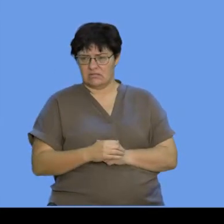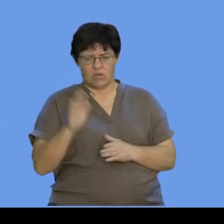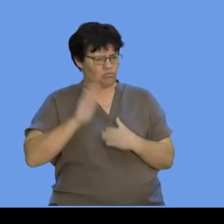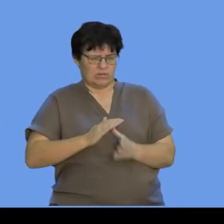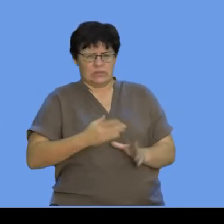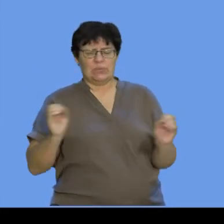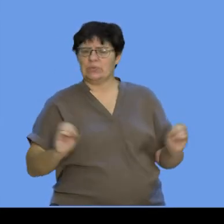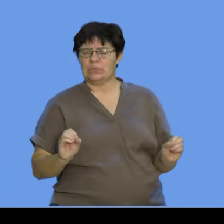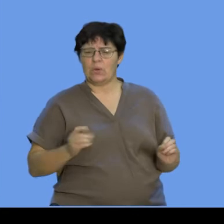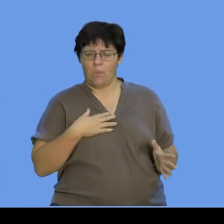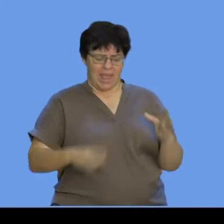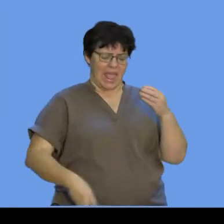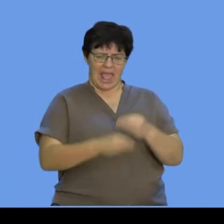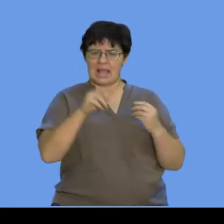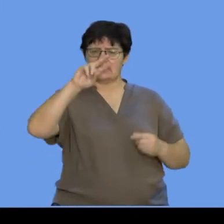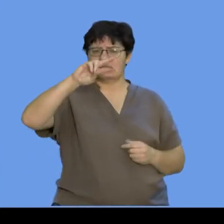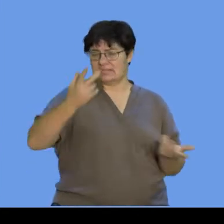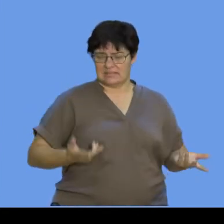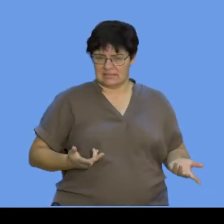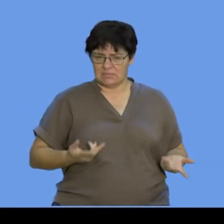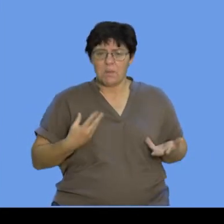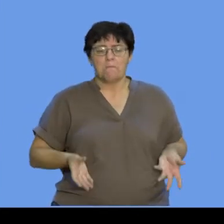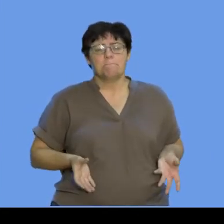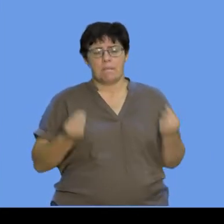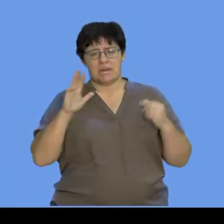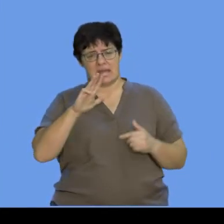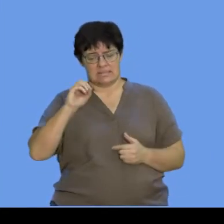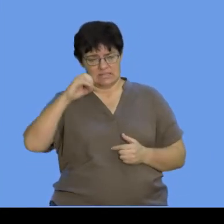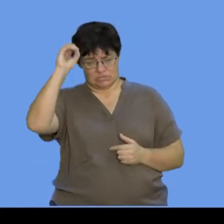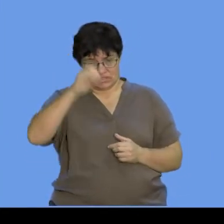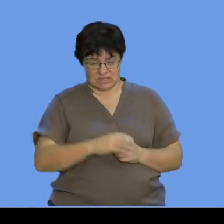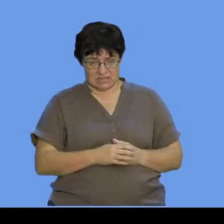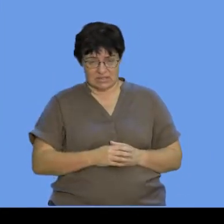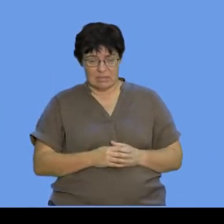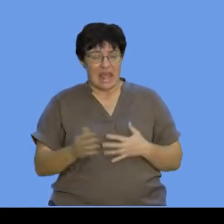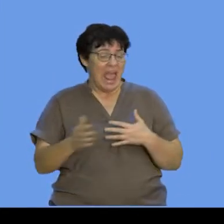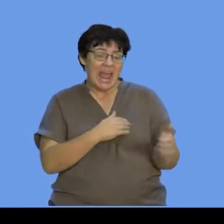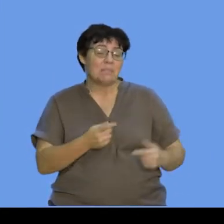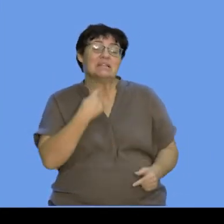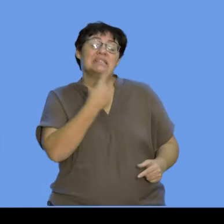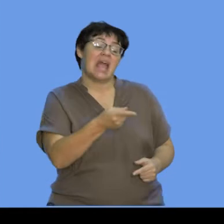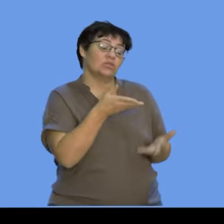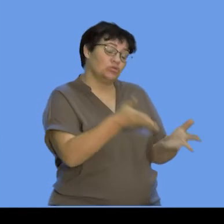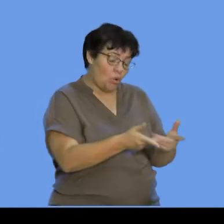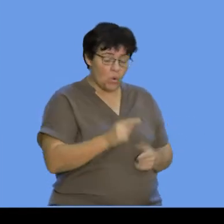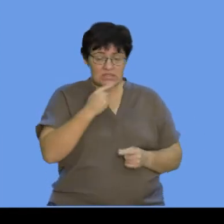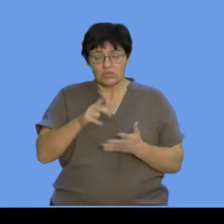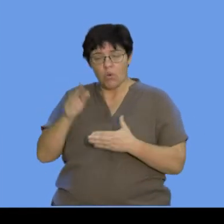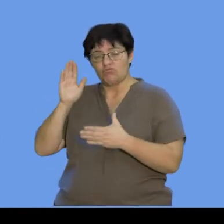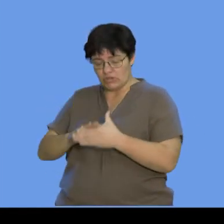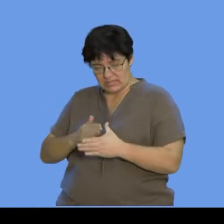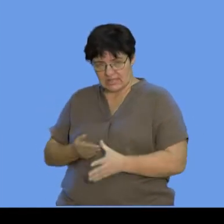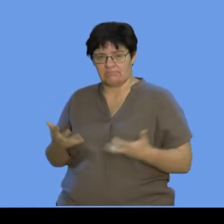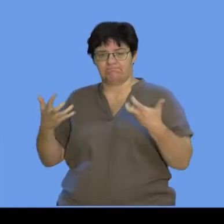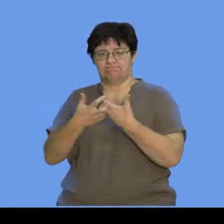a reason here because you just added these two numbers and got 90 degrees. But any claim that you make, you must have a